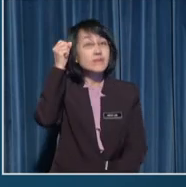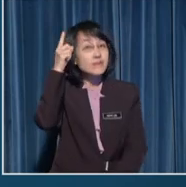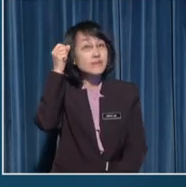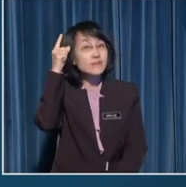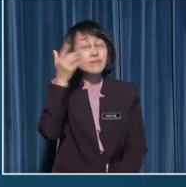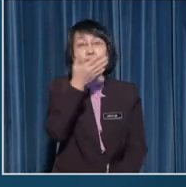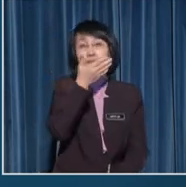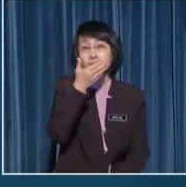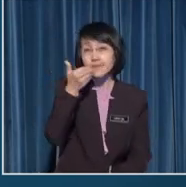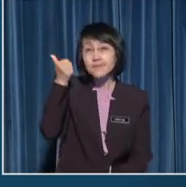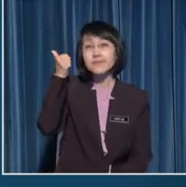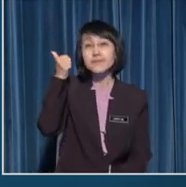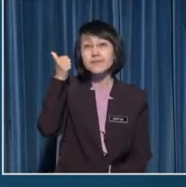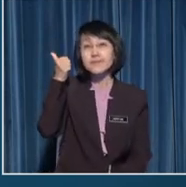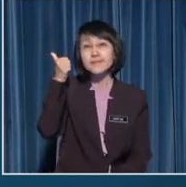better.